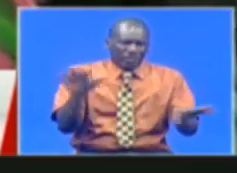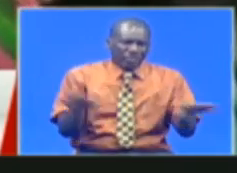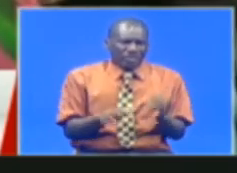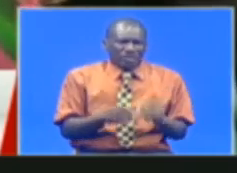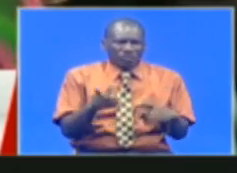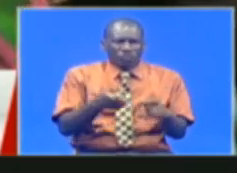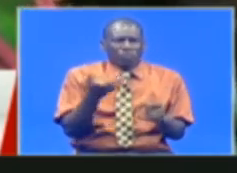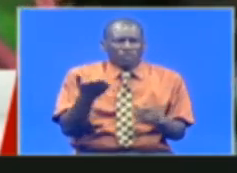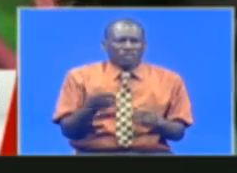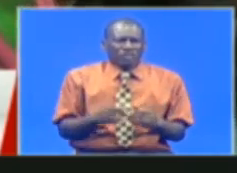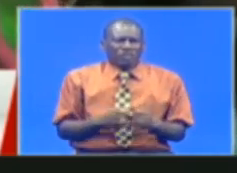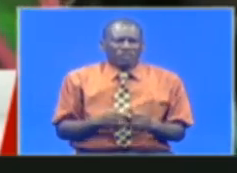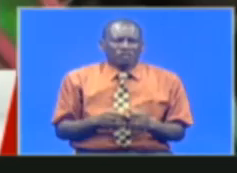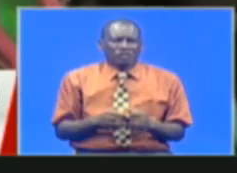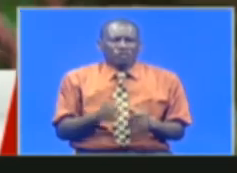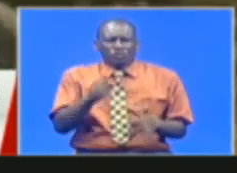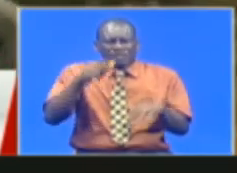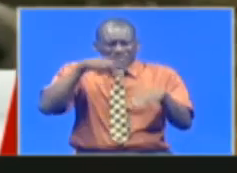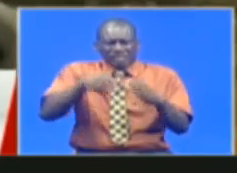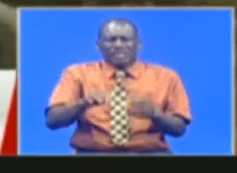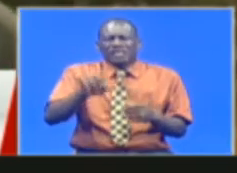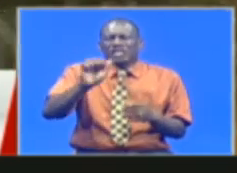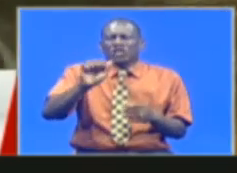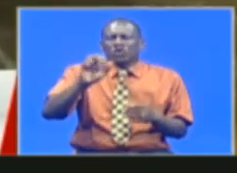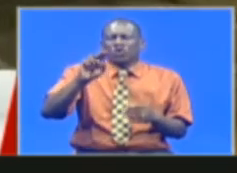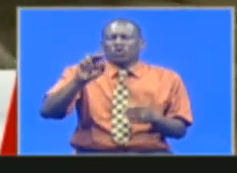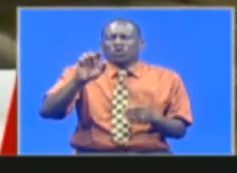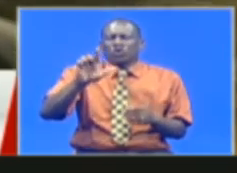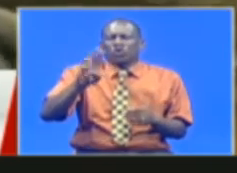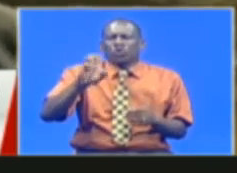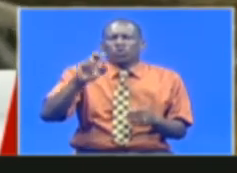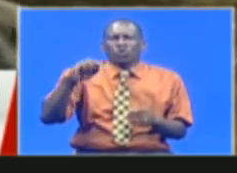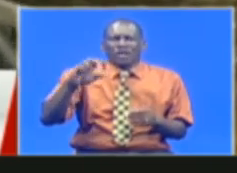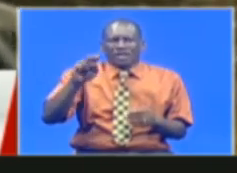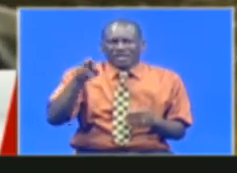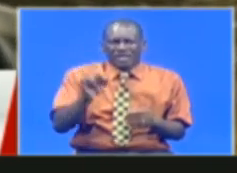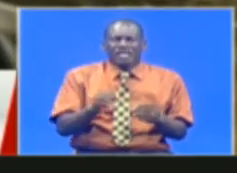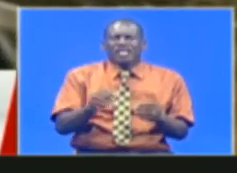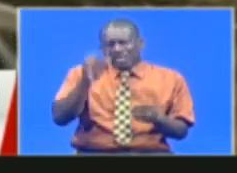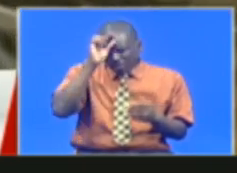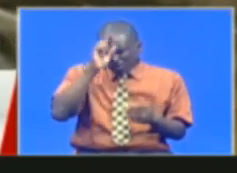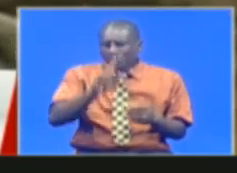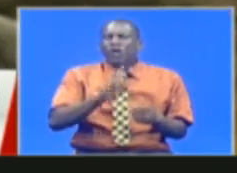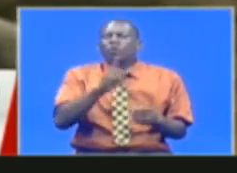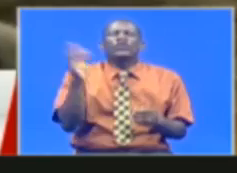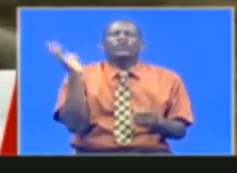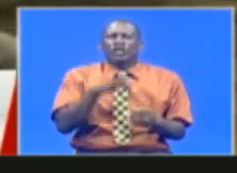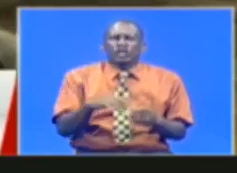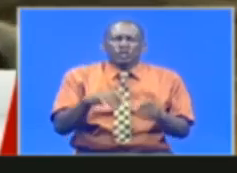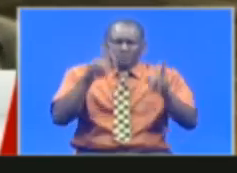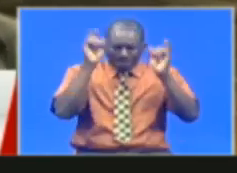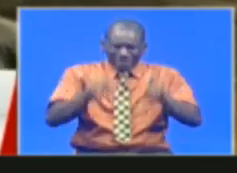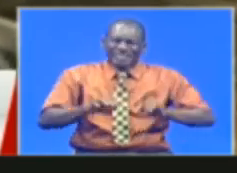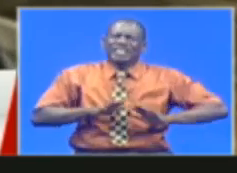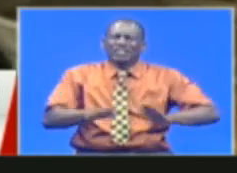all our properties zenye ziko hapa Lwang'ni. Serikali kisepea uonyo. Watu waame, lazima watu wache serikali place